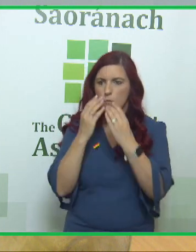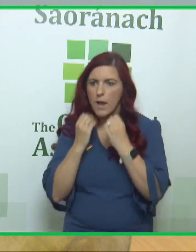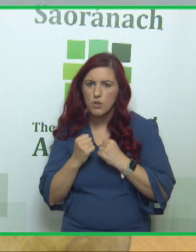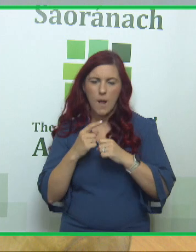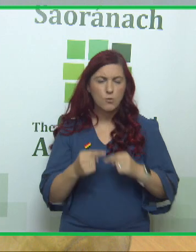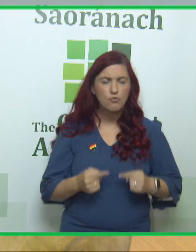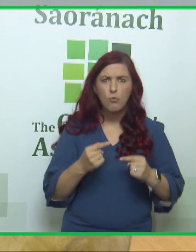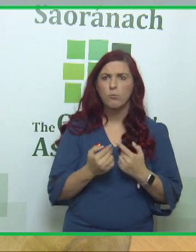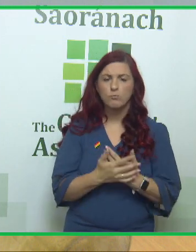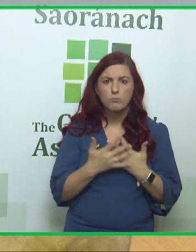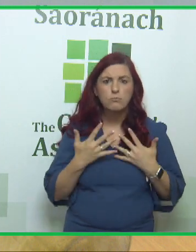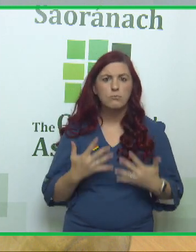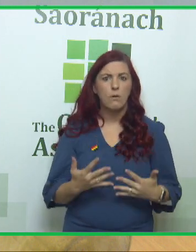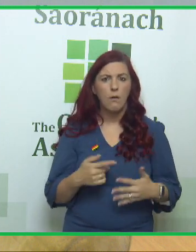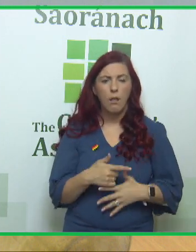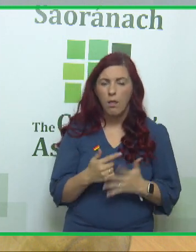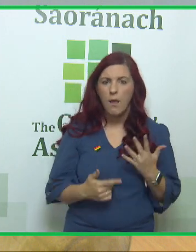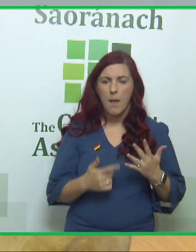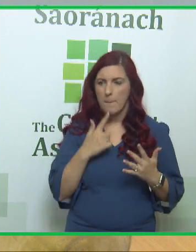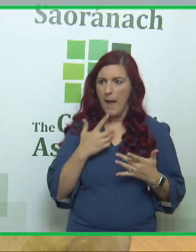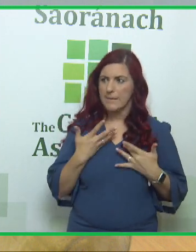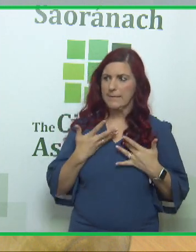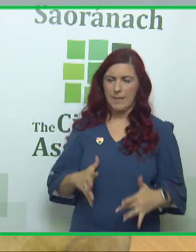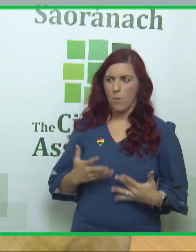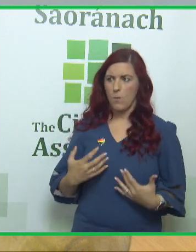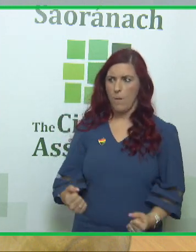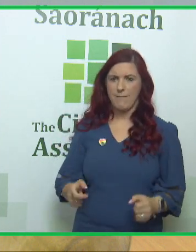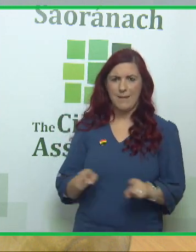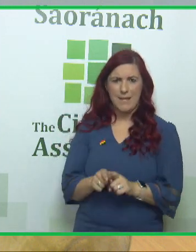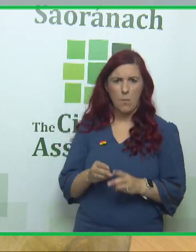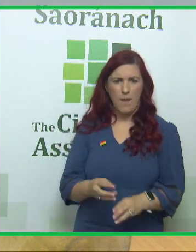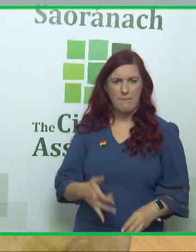that sort of stuff, and I didn't want to live that way anymore, I suppose. And